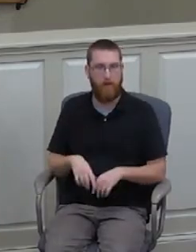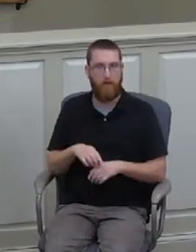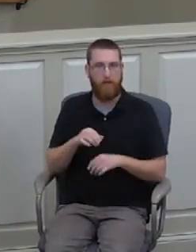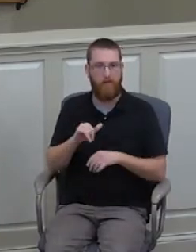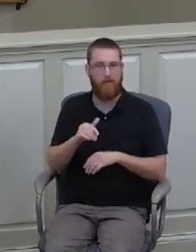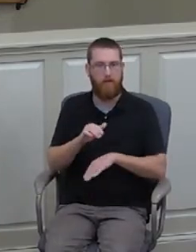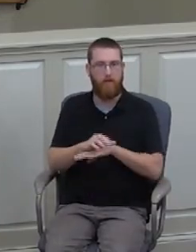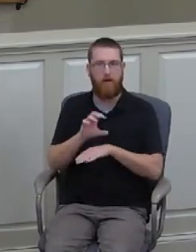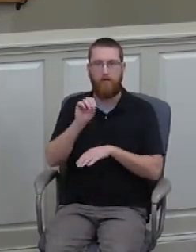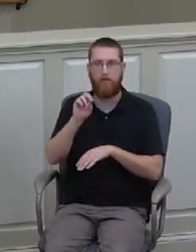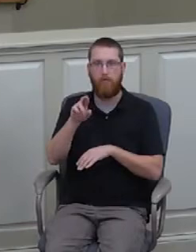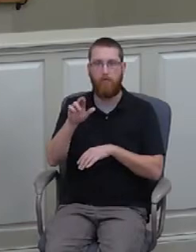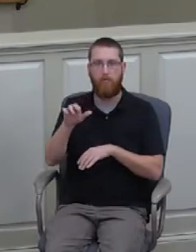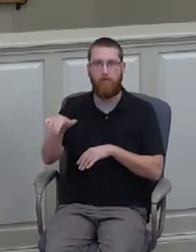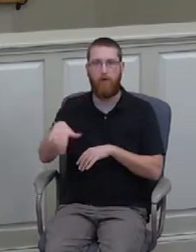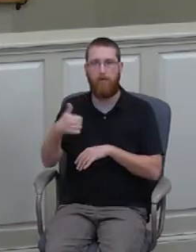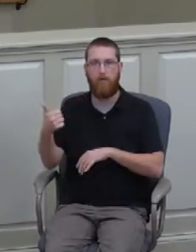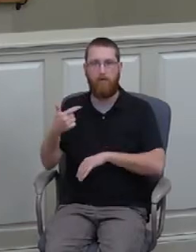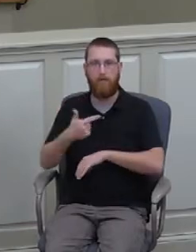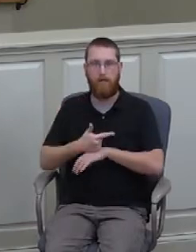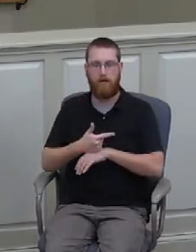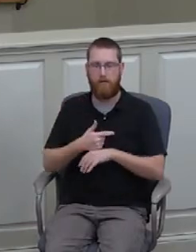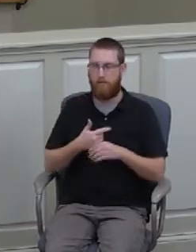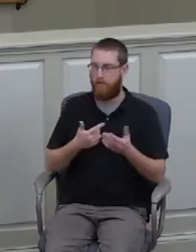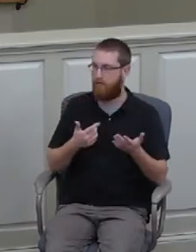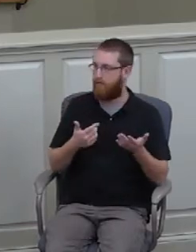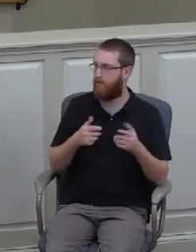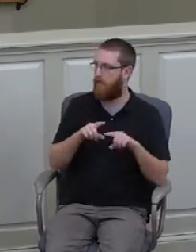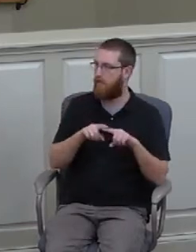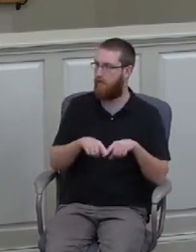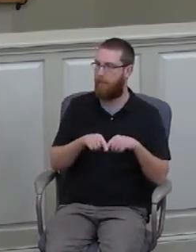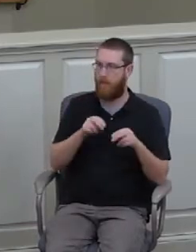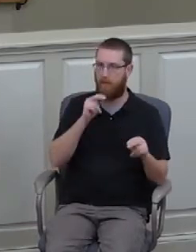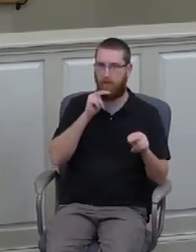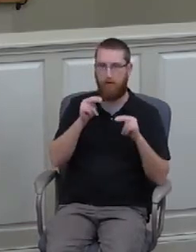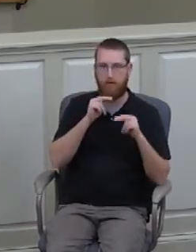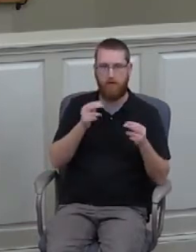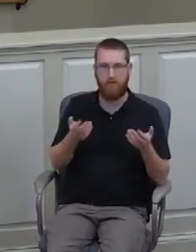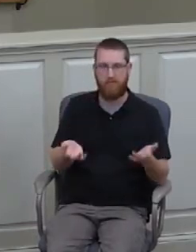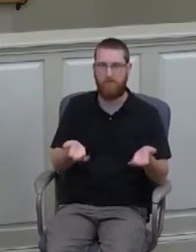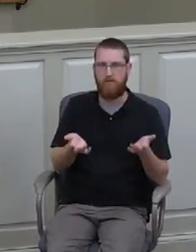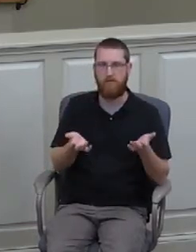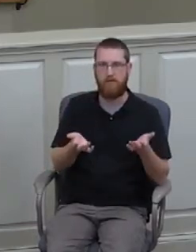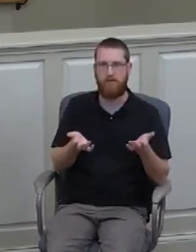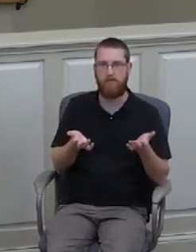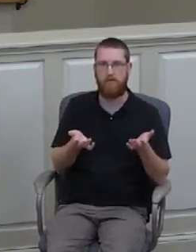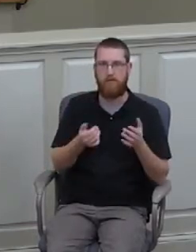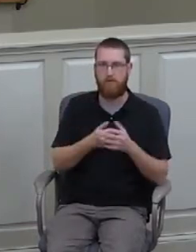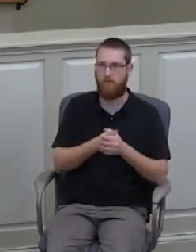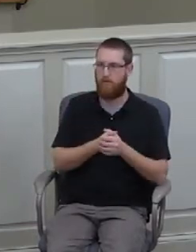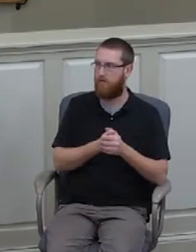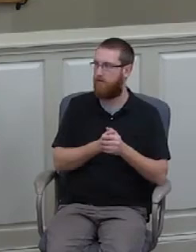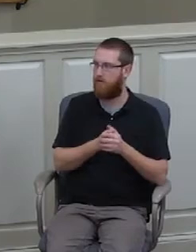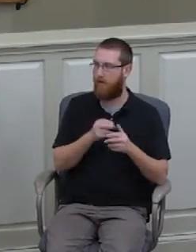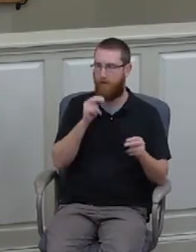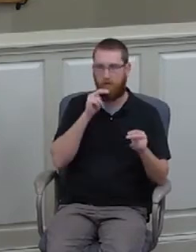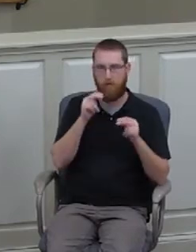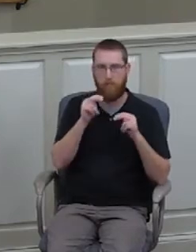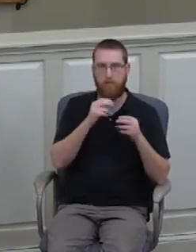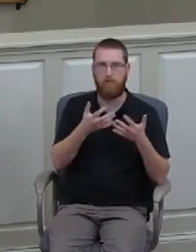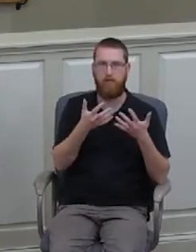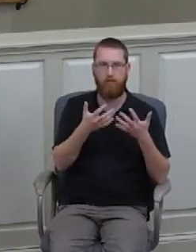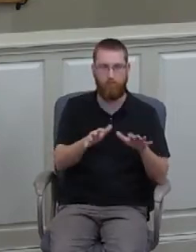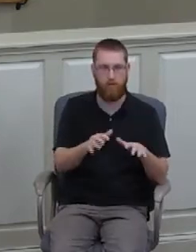night, or will it be a different? It depends on the speed of the negotiation. Yeah, you get to And the take candidate. action after they get the negotiation